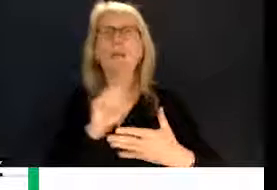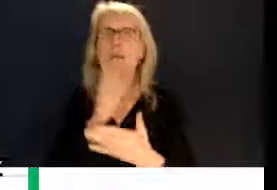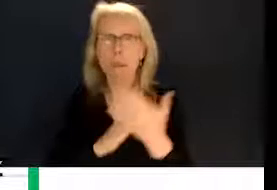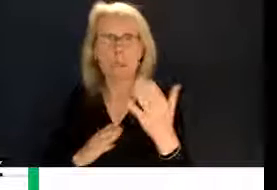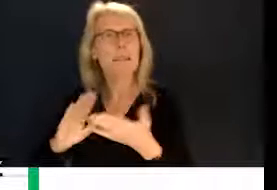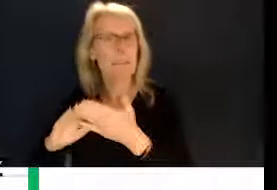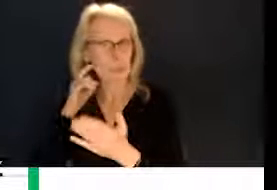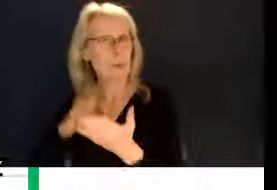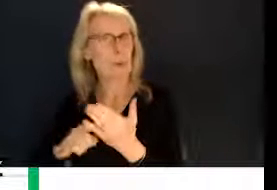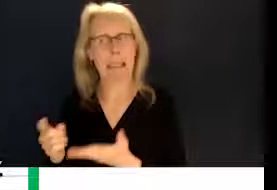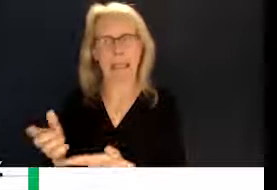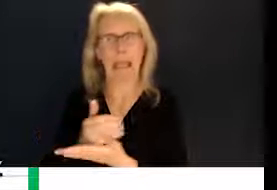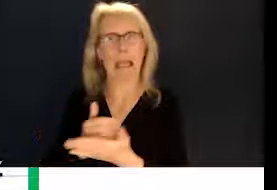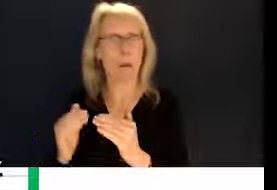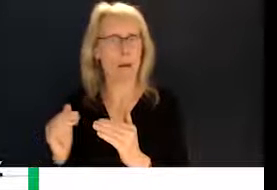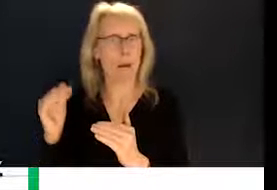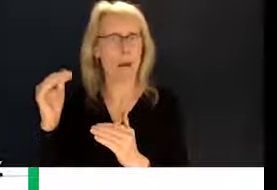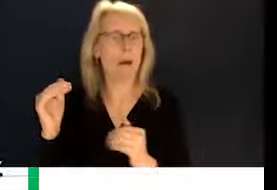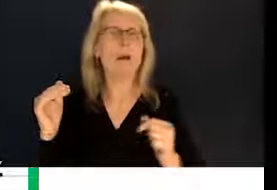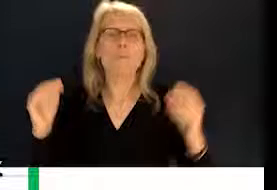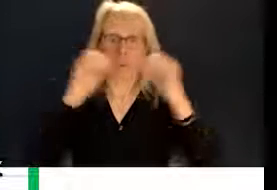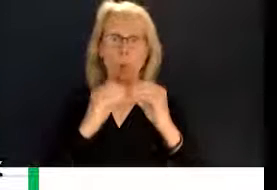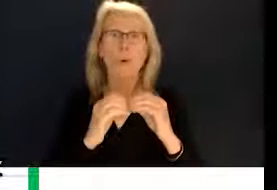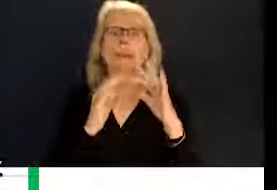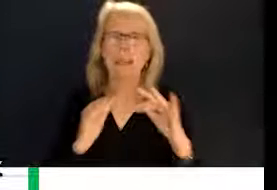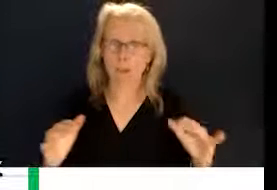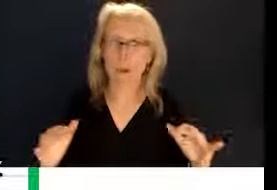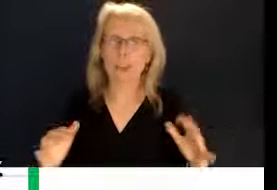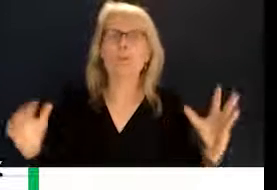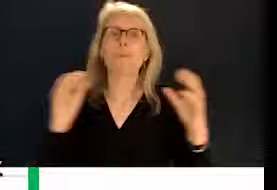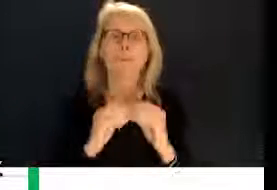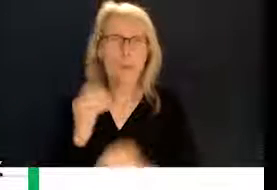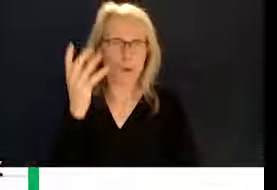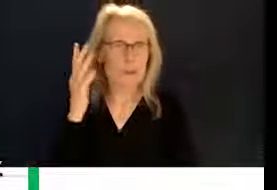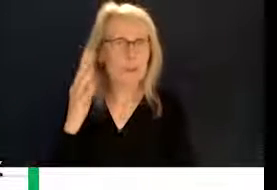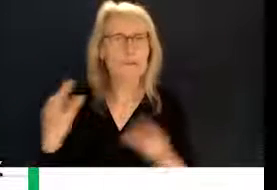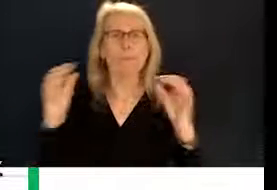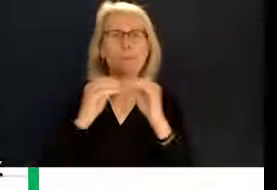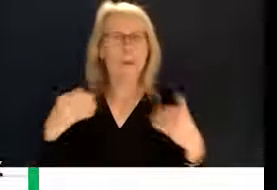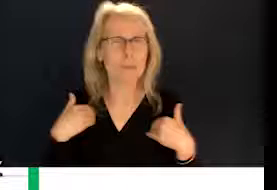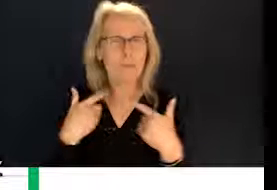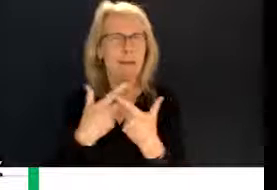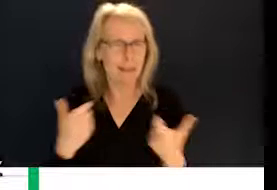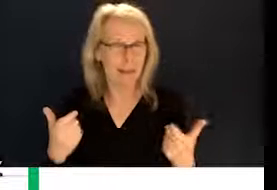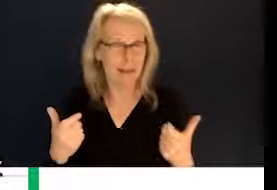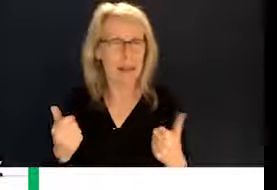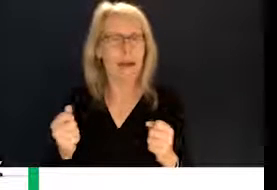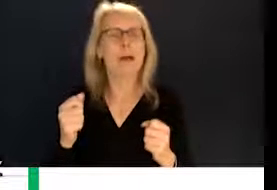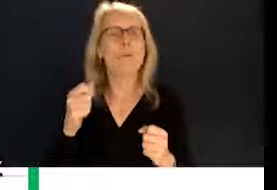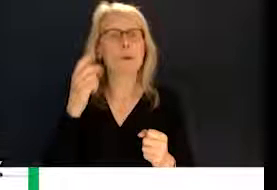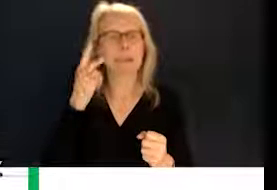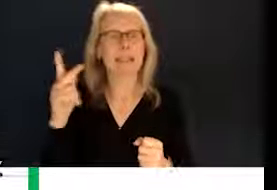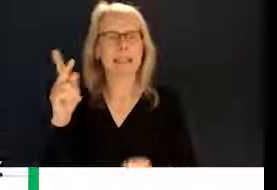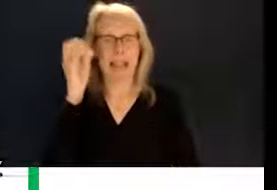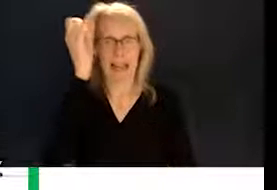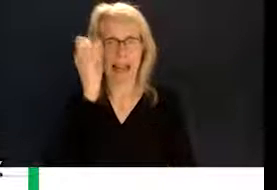relationship where the wealthier neighborhoods did have more species. But the further your eye goes down that line,